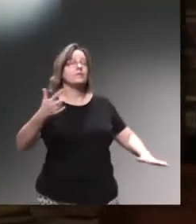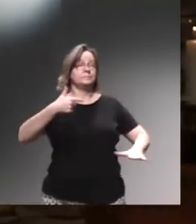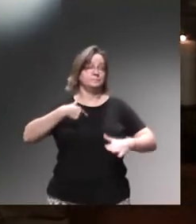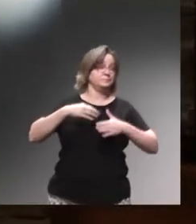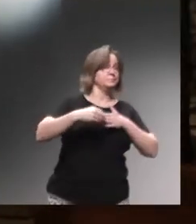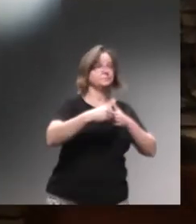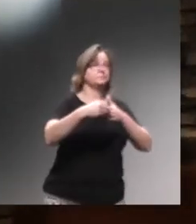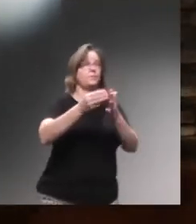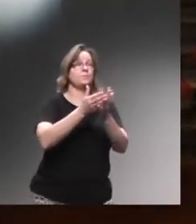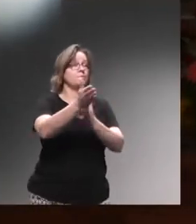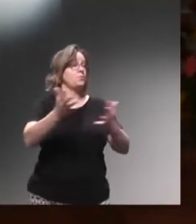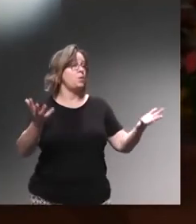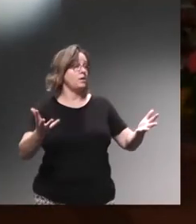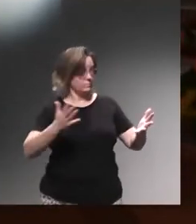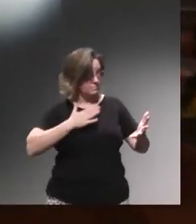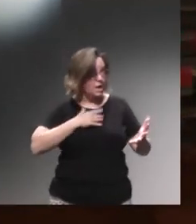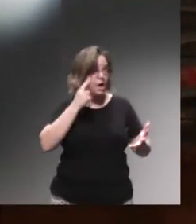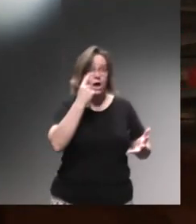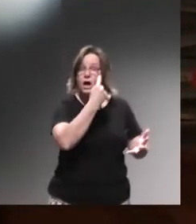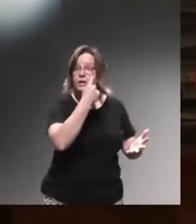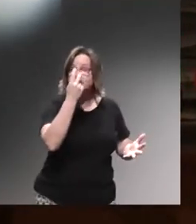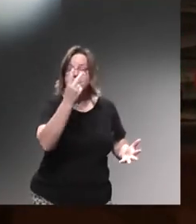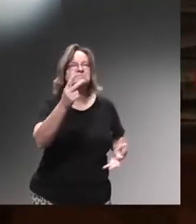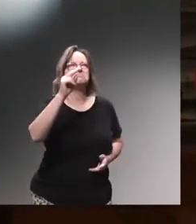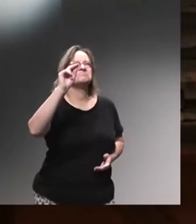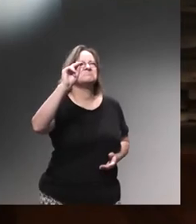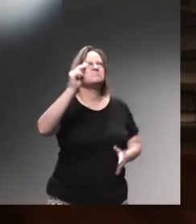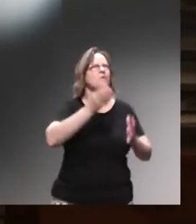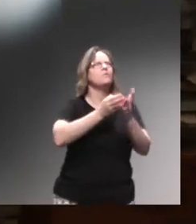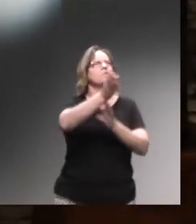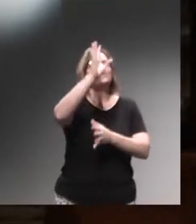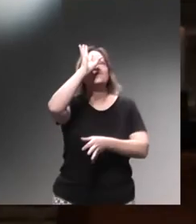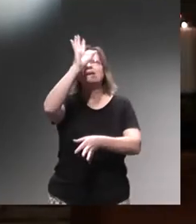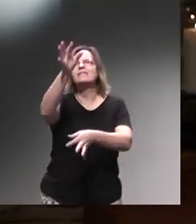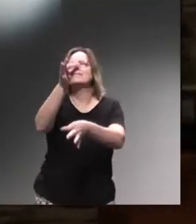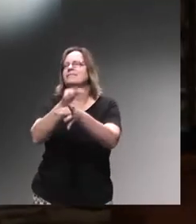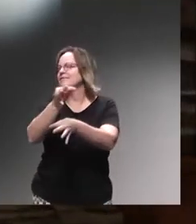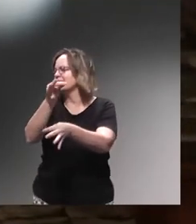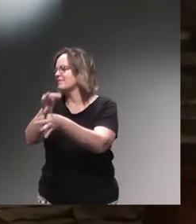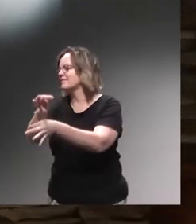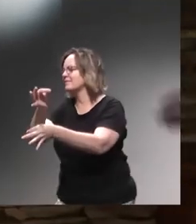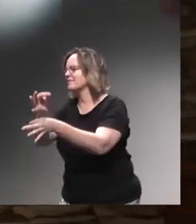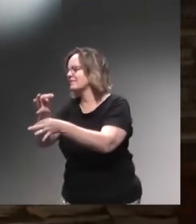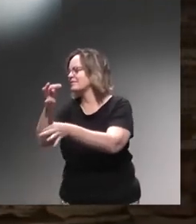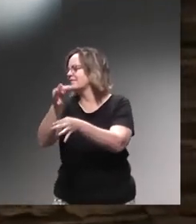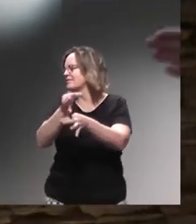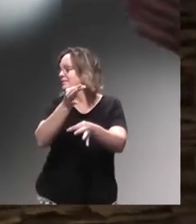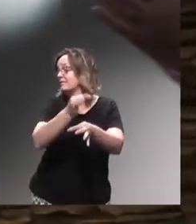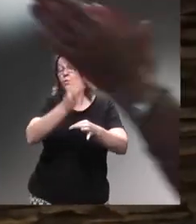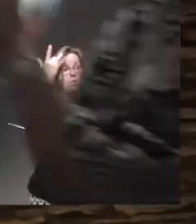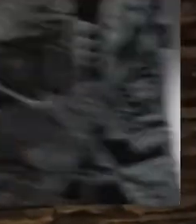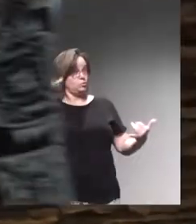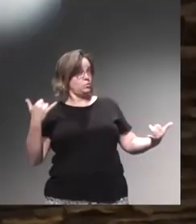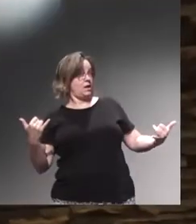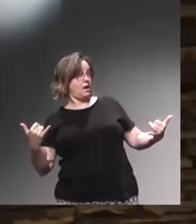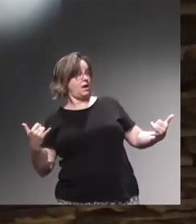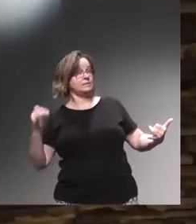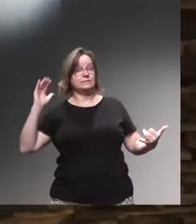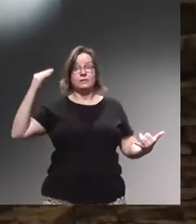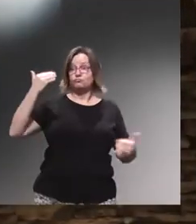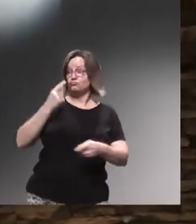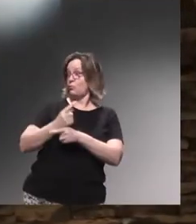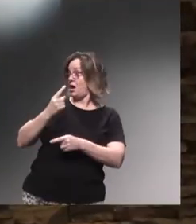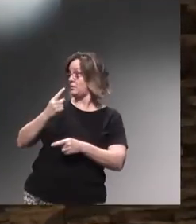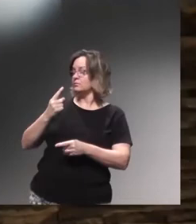Well, I'm searching my faith, but not by sight. Cause what seems wrong today, tomorrow might seem right. And all